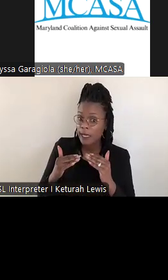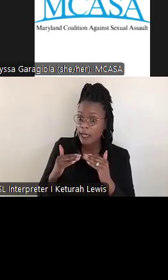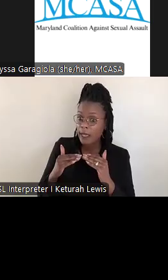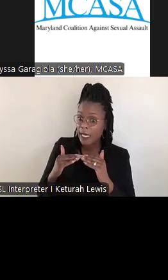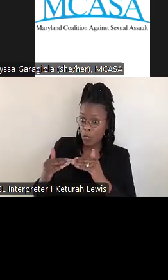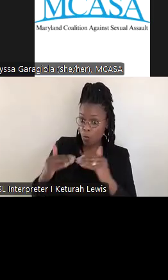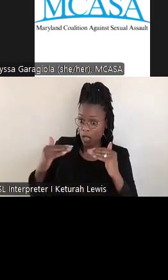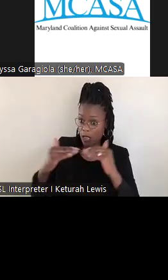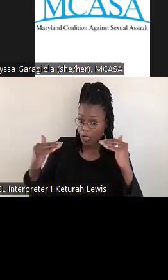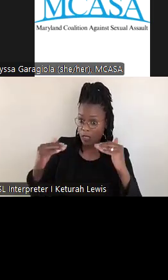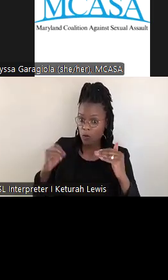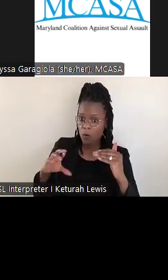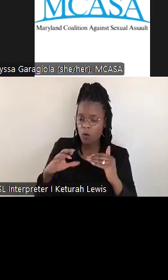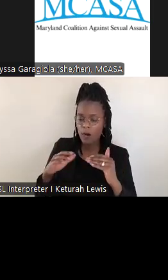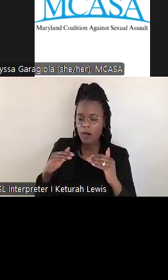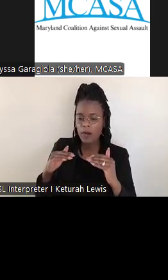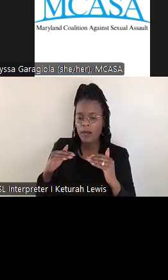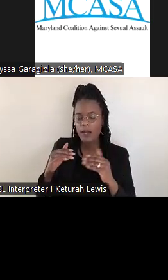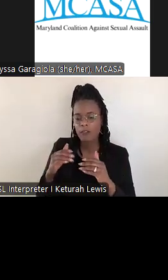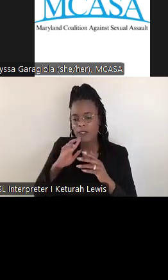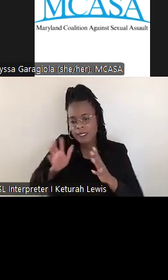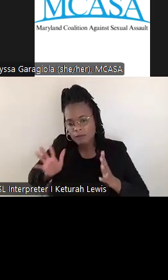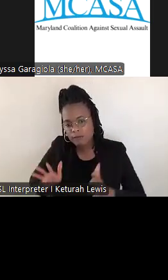are they equal, or are they promoting